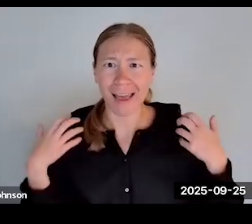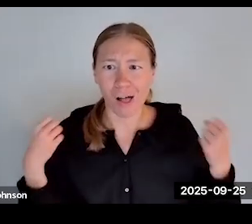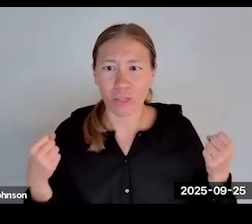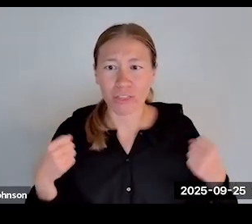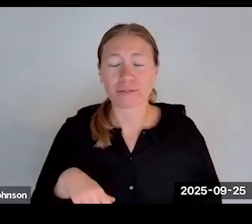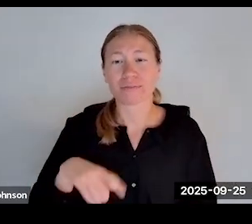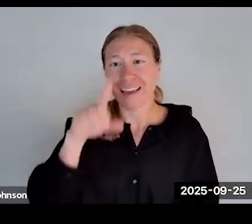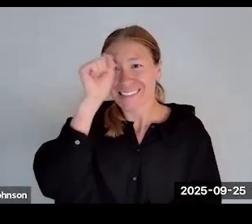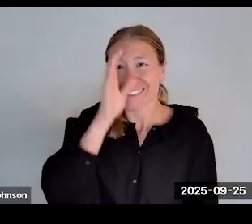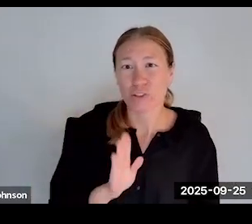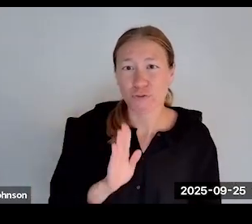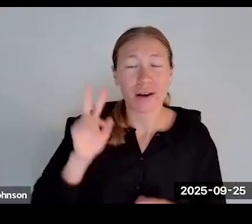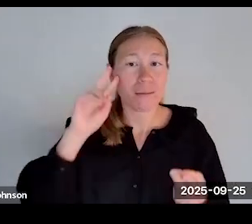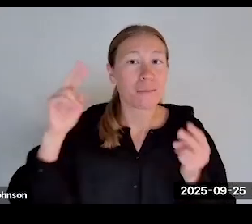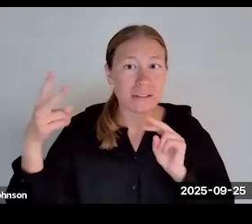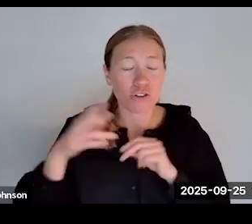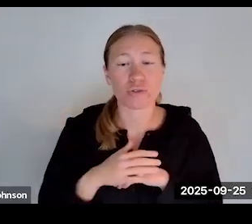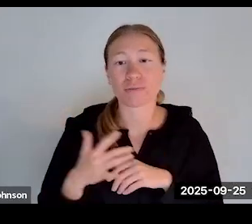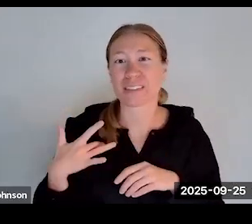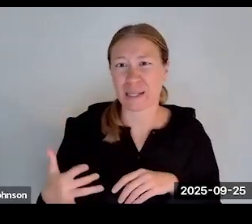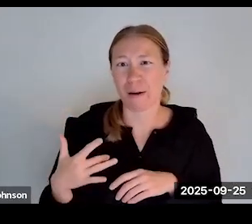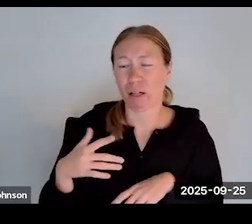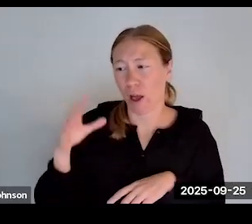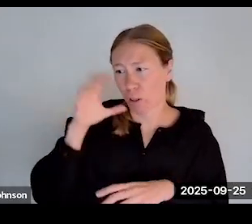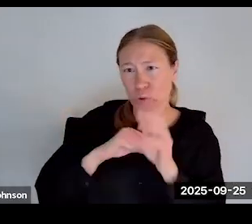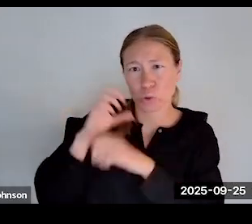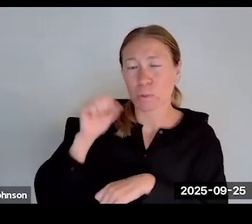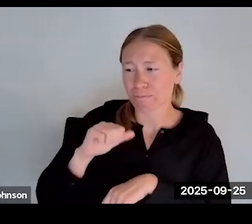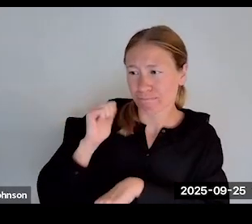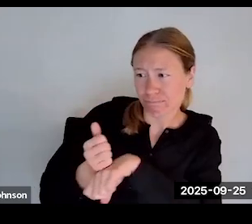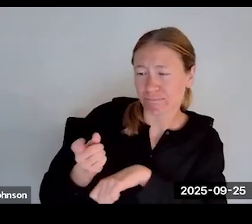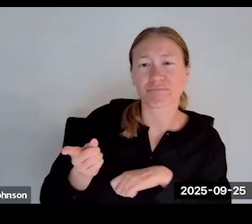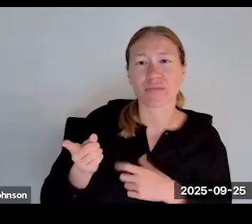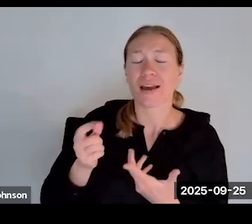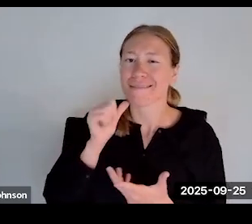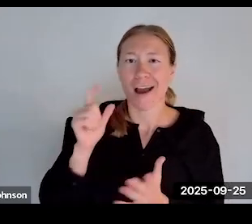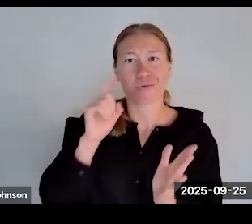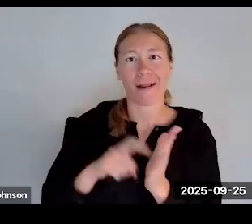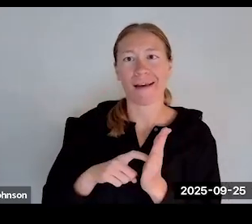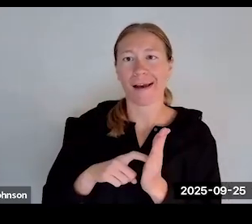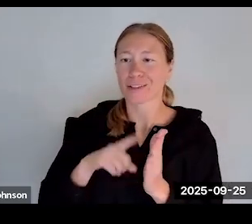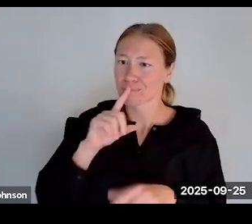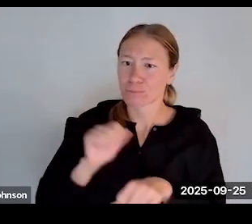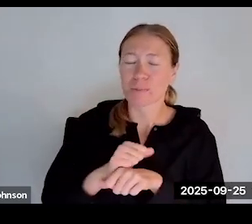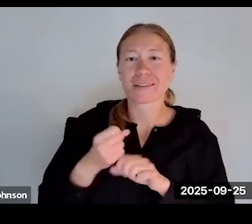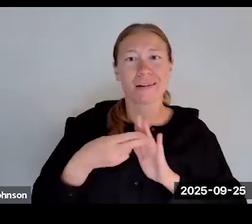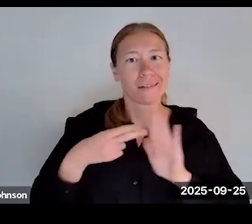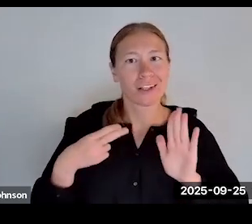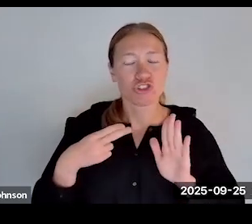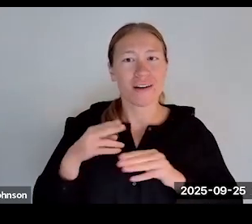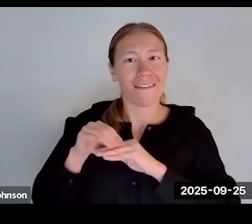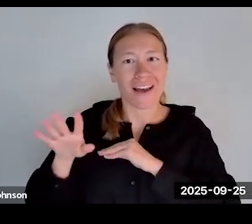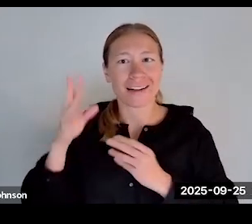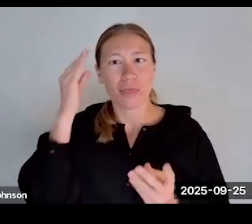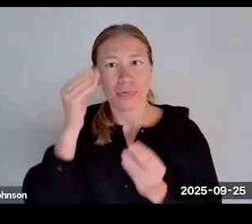misunderstood, often associated only with stereotypes instead of being recognized as a condition affecting thinking,